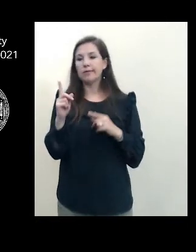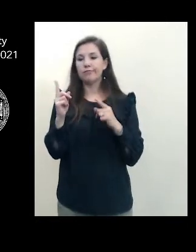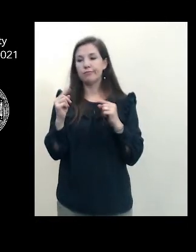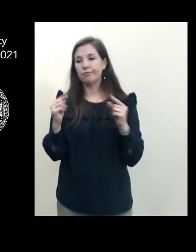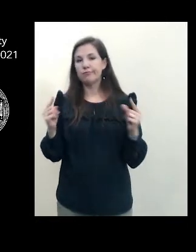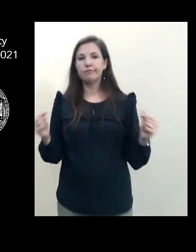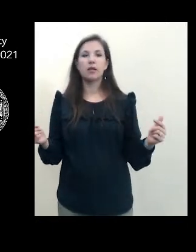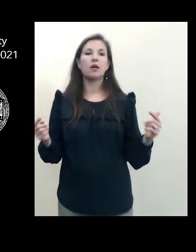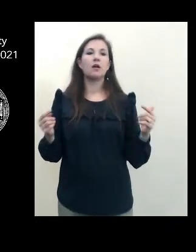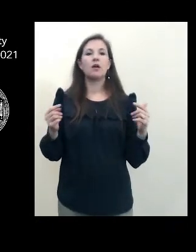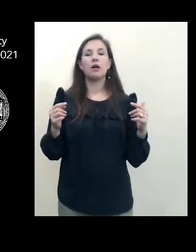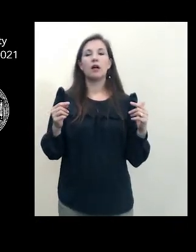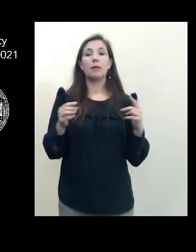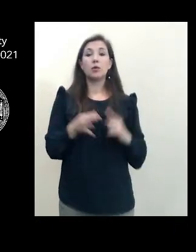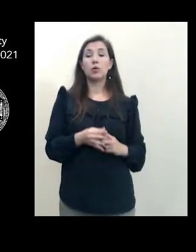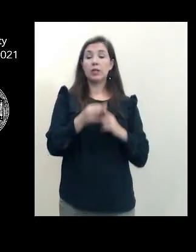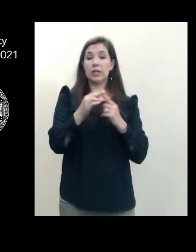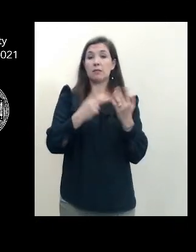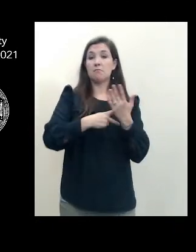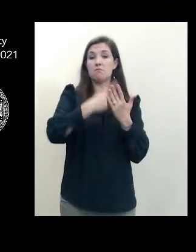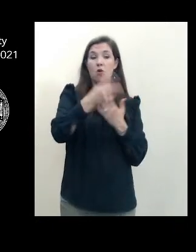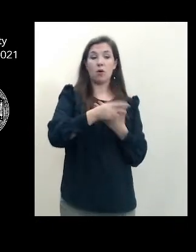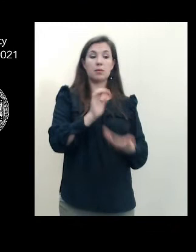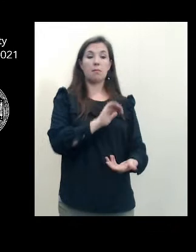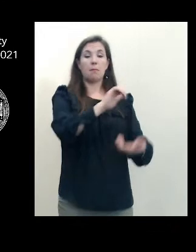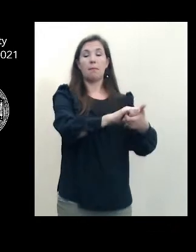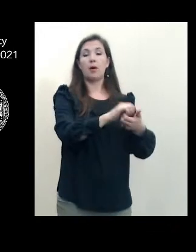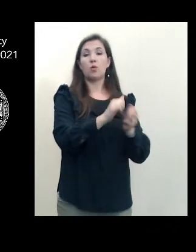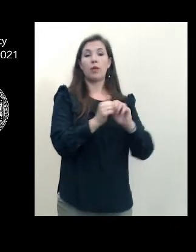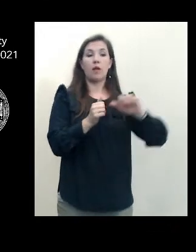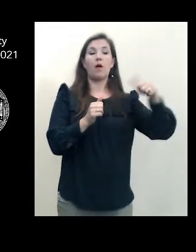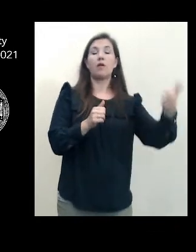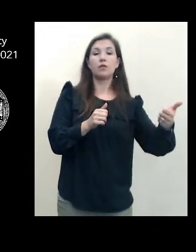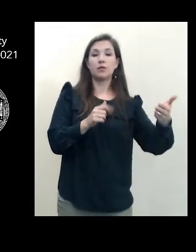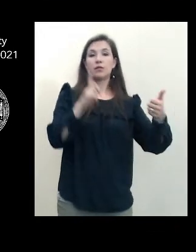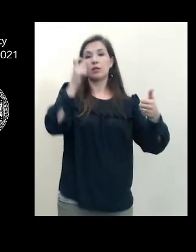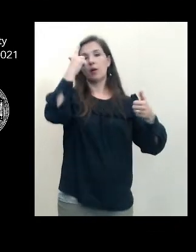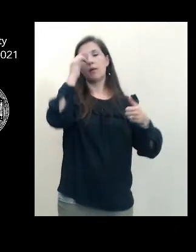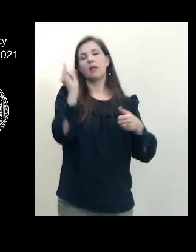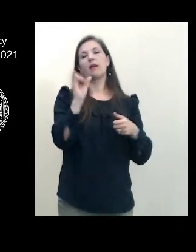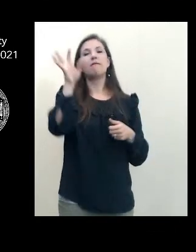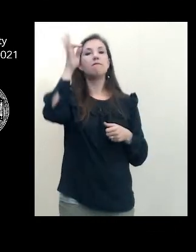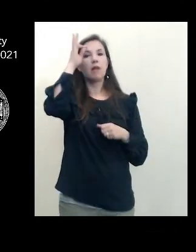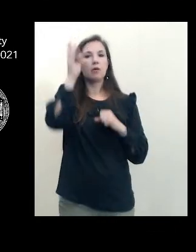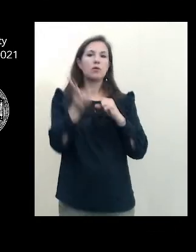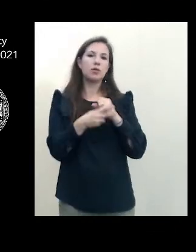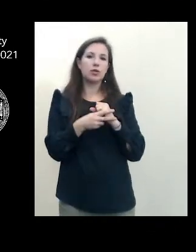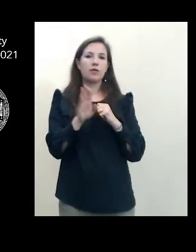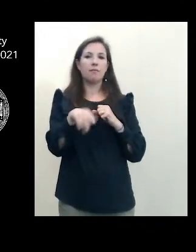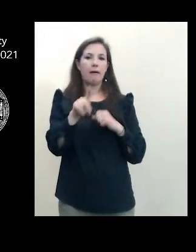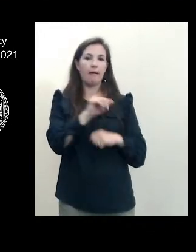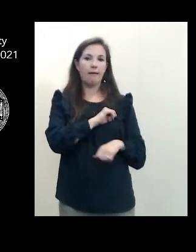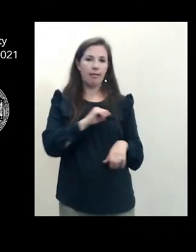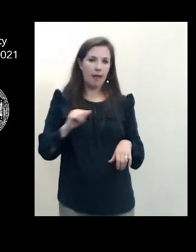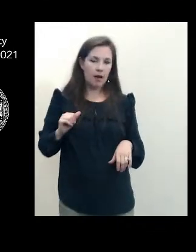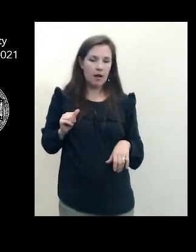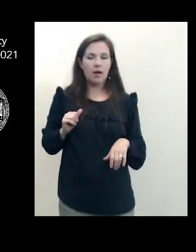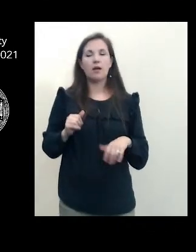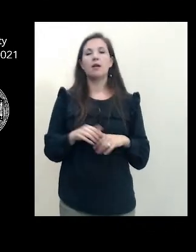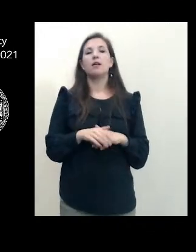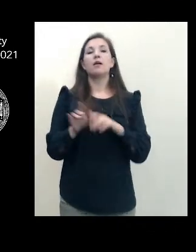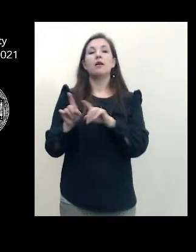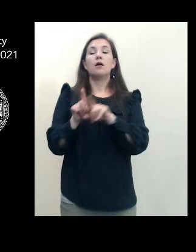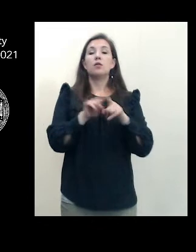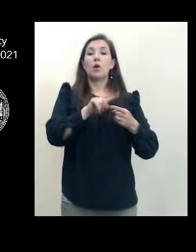coming up with some very unique programs partnering with others in government like the Federal Reserve Bank of Atlanta, as well as